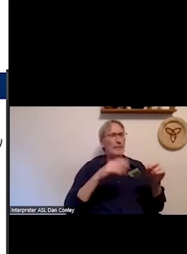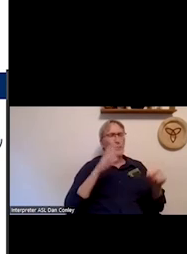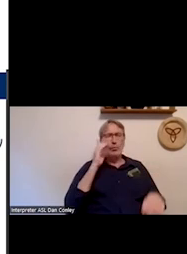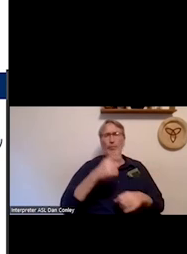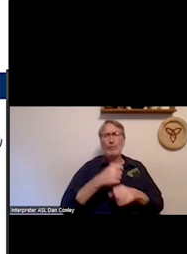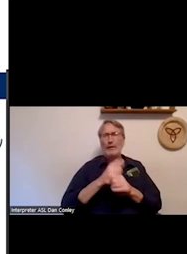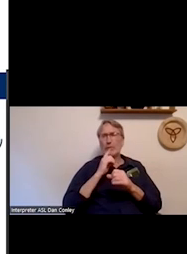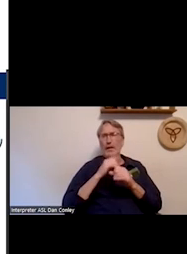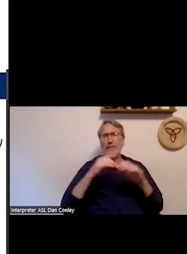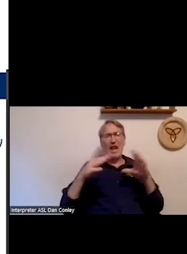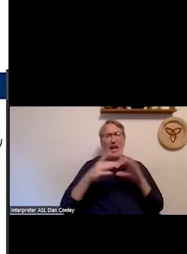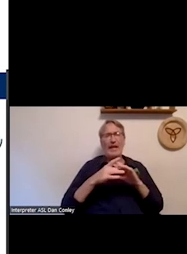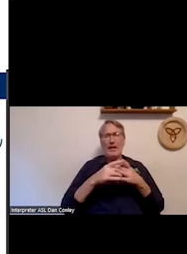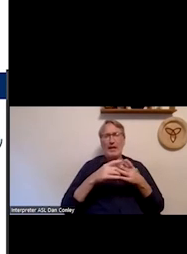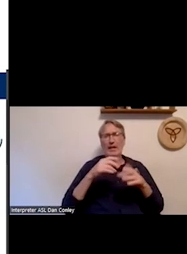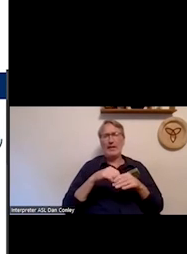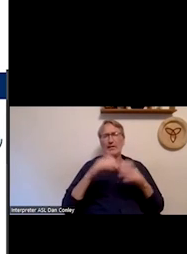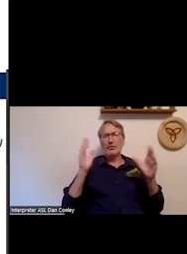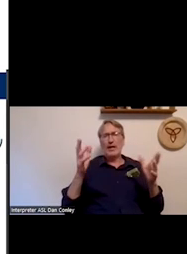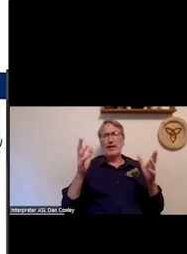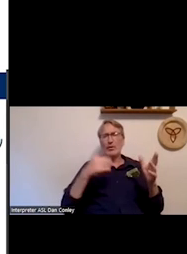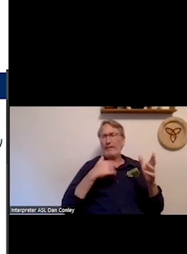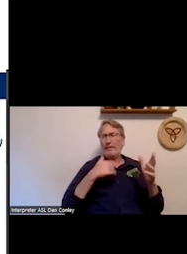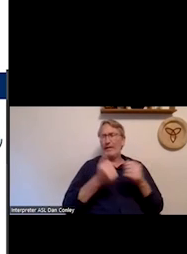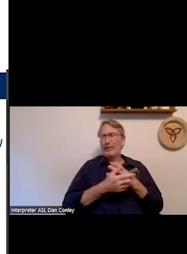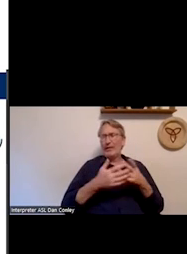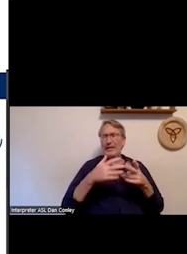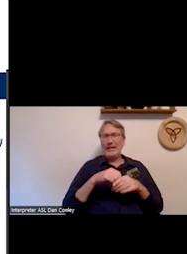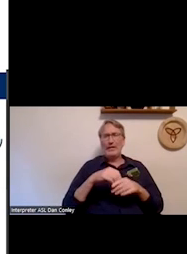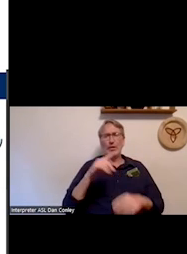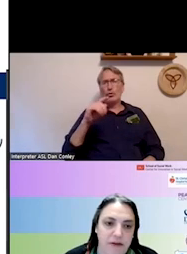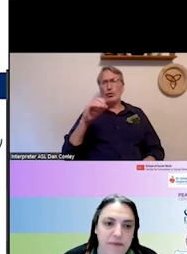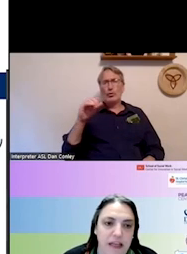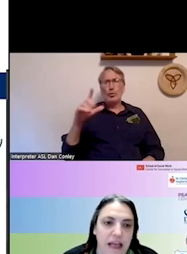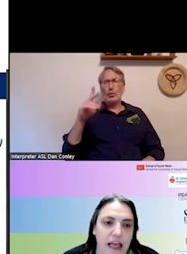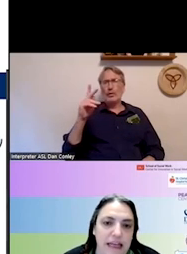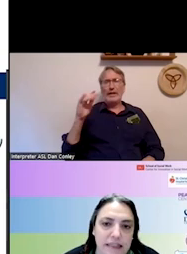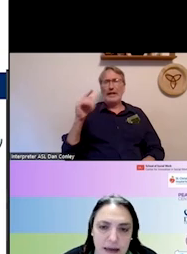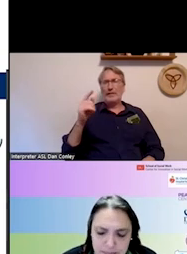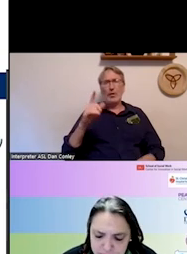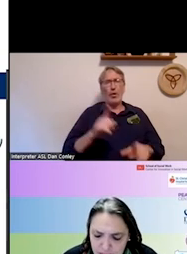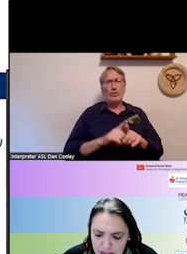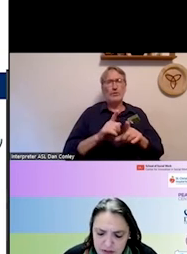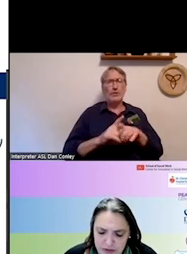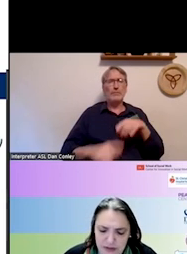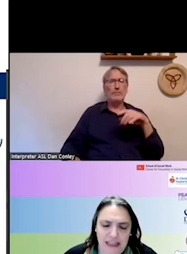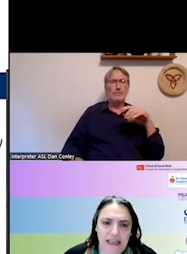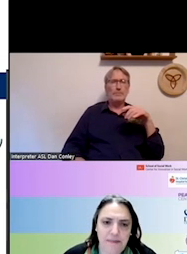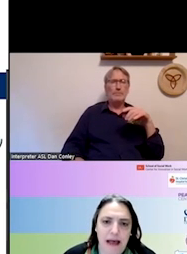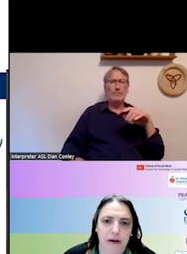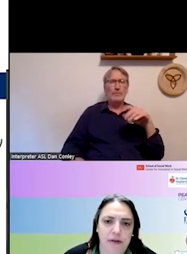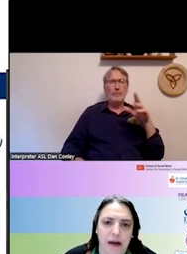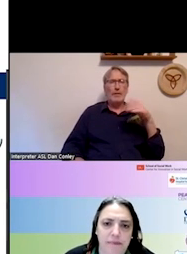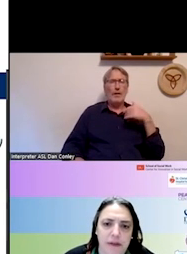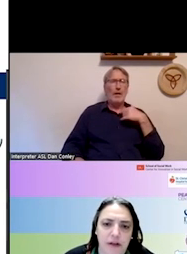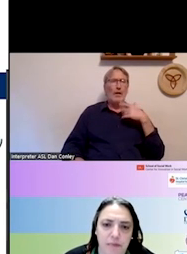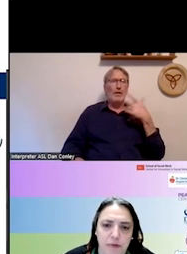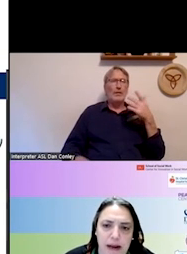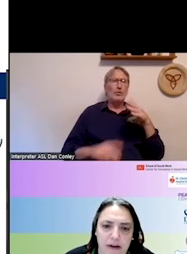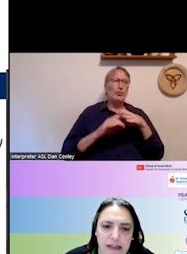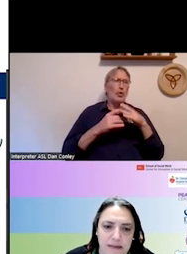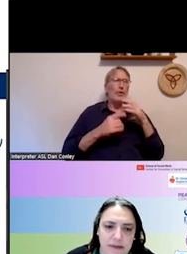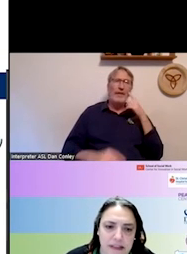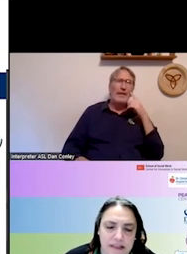we'll make sure you have all of these resources in the toolkit as well. And so sort of thinking about, you